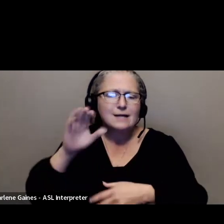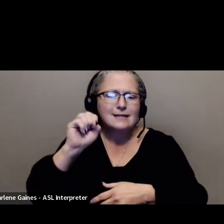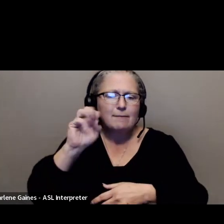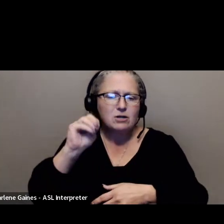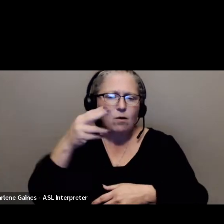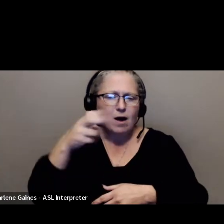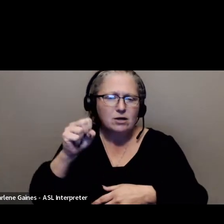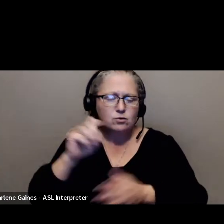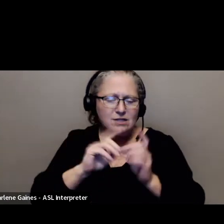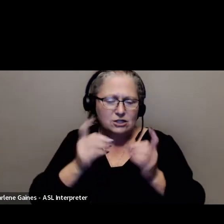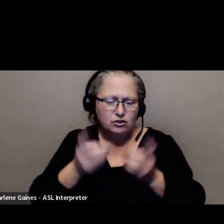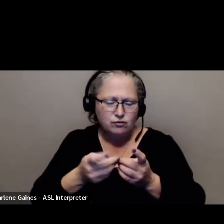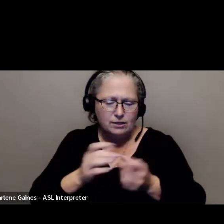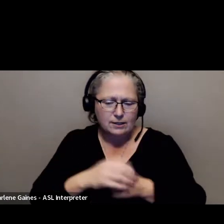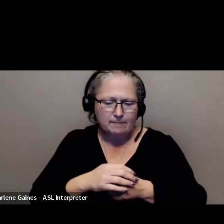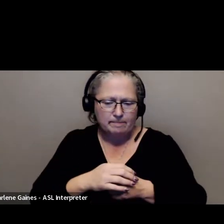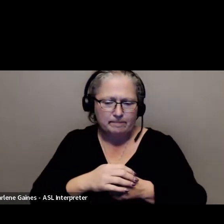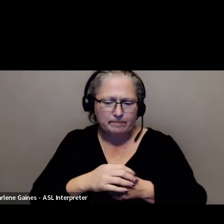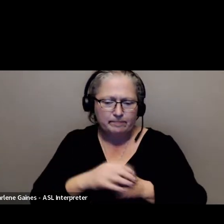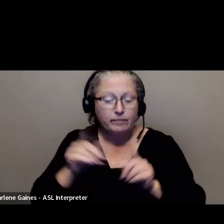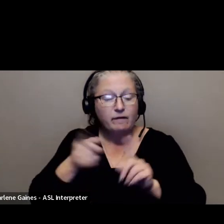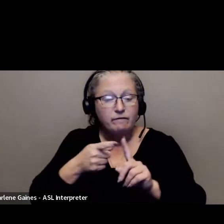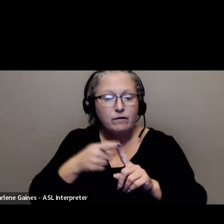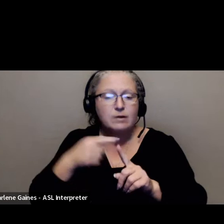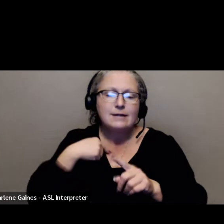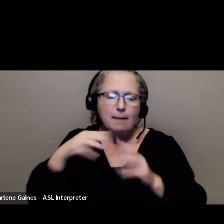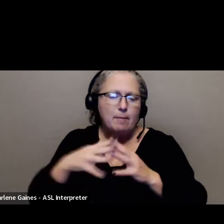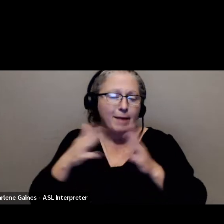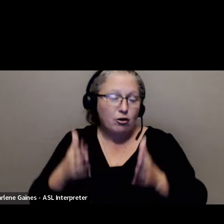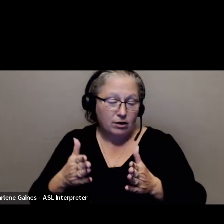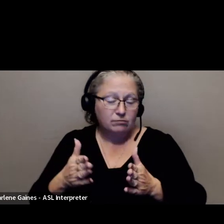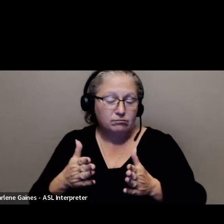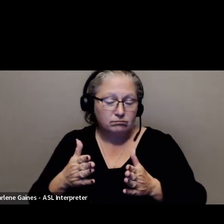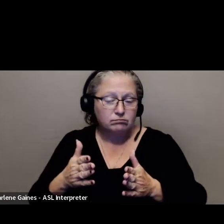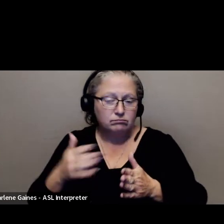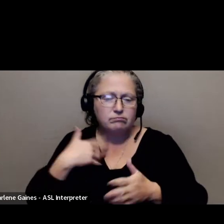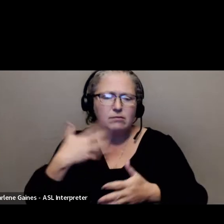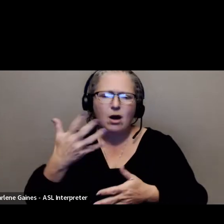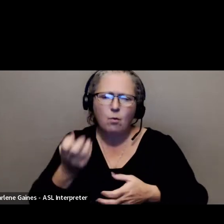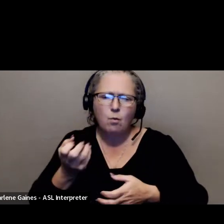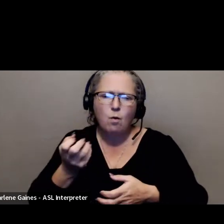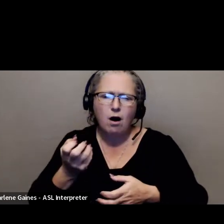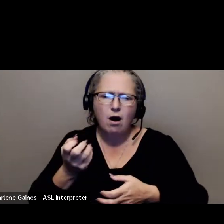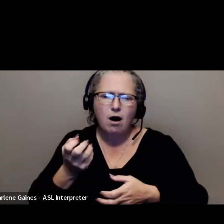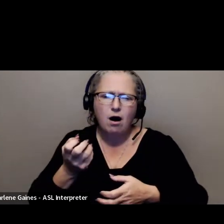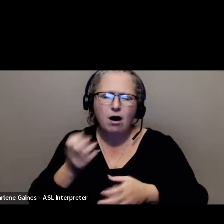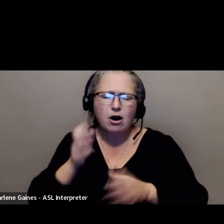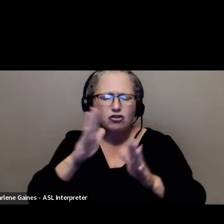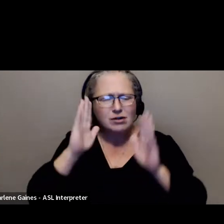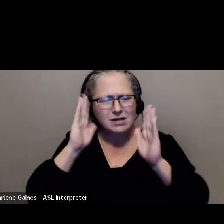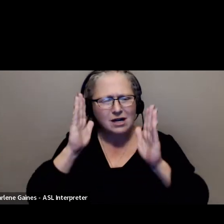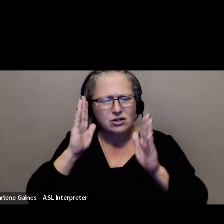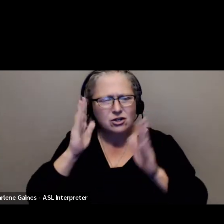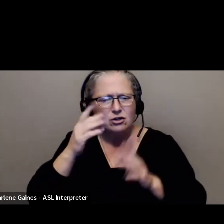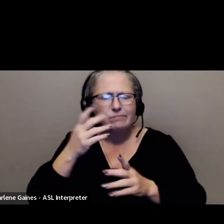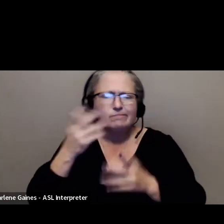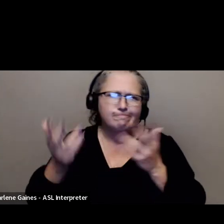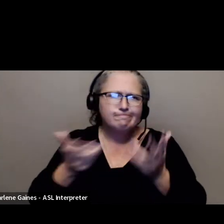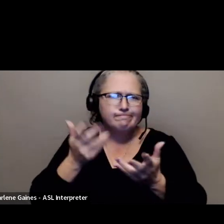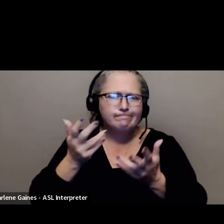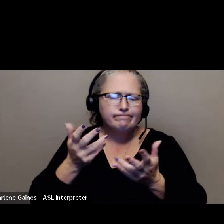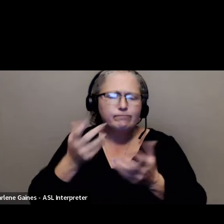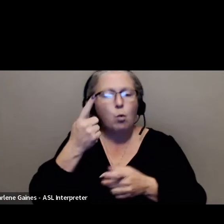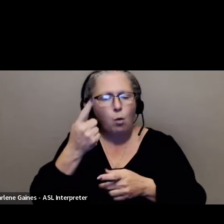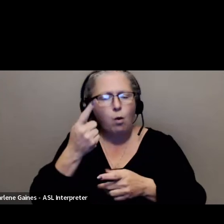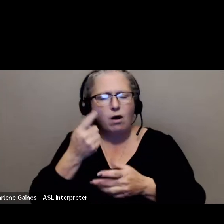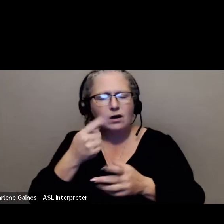District. First of all, I'm an American, and I would like to just bring your attention to one